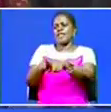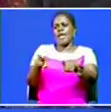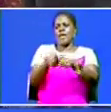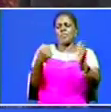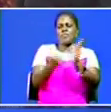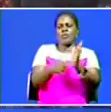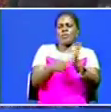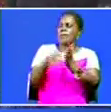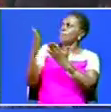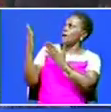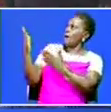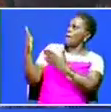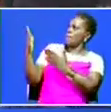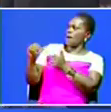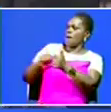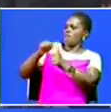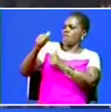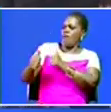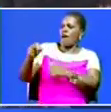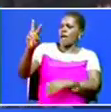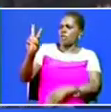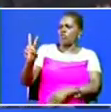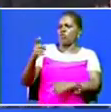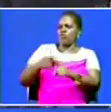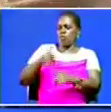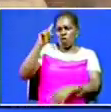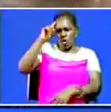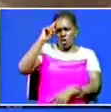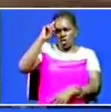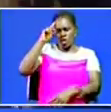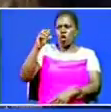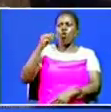here in Chepakundi, 2 kilometers from their former homes in Mau.